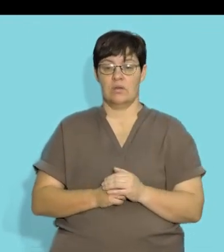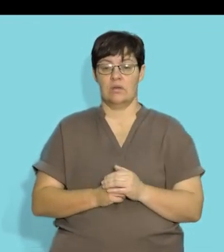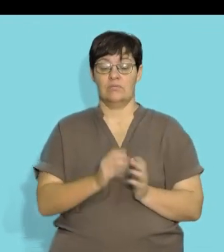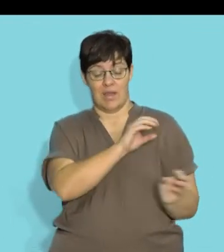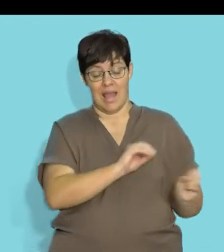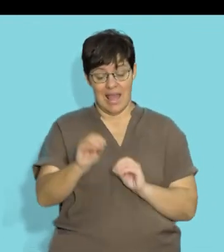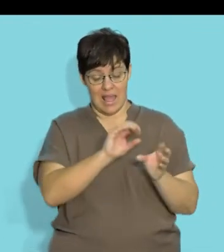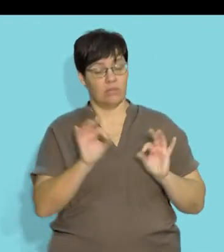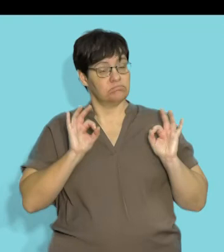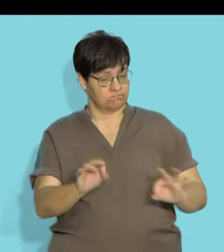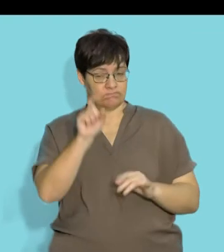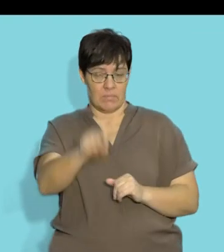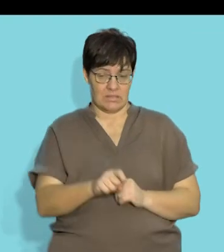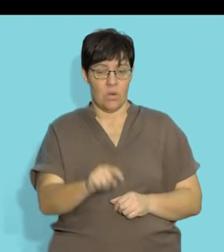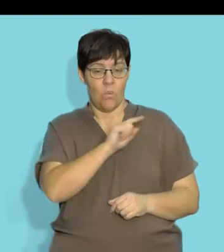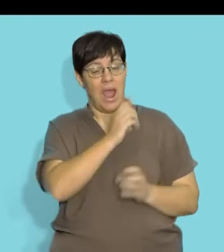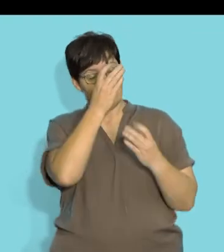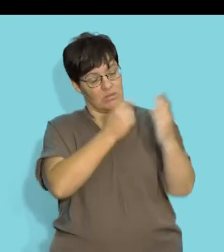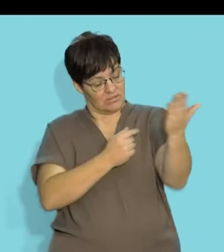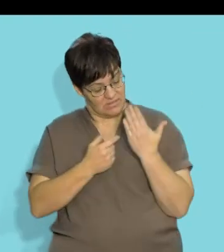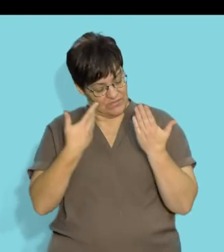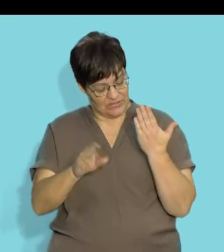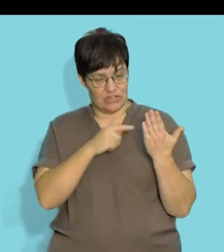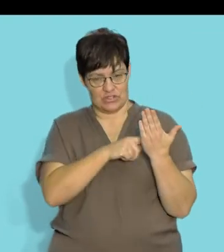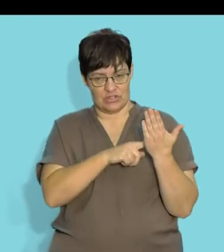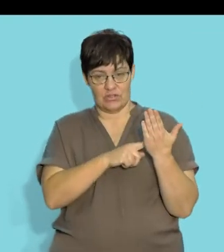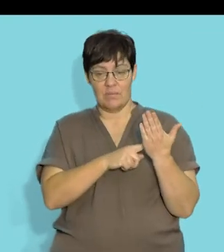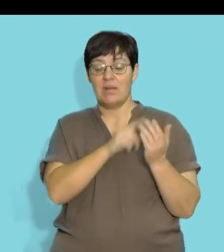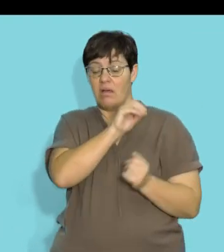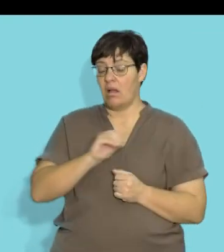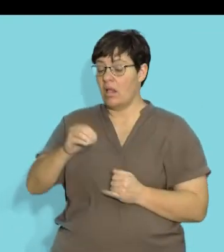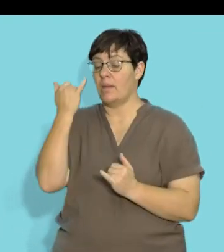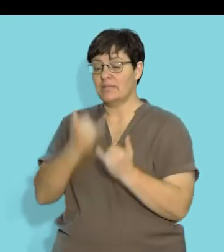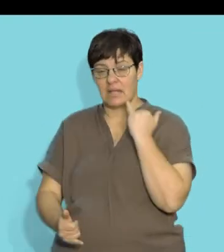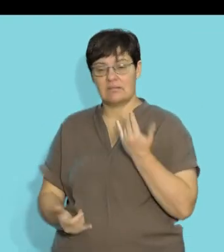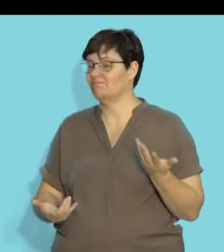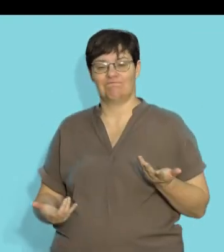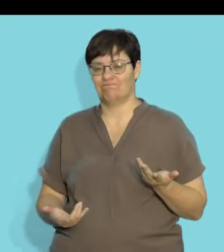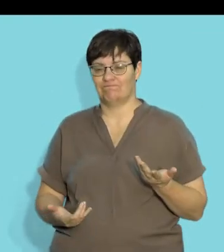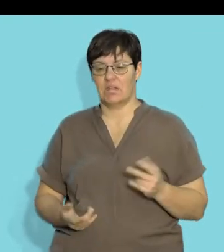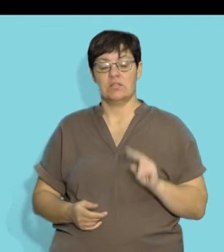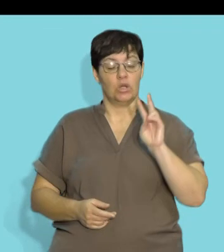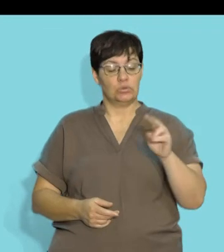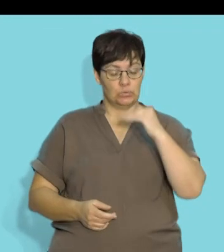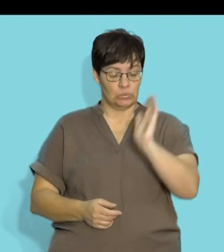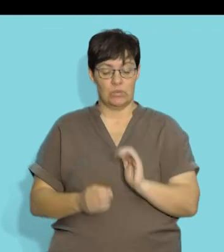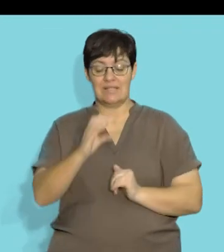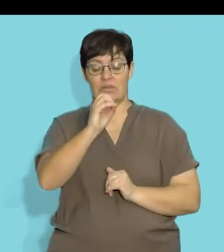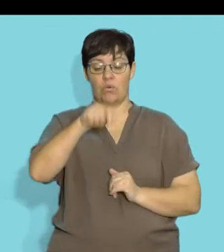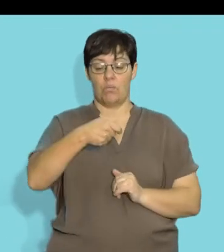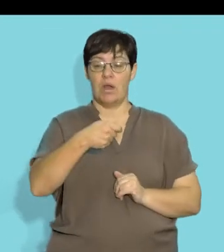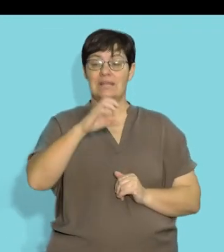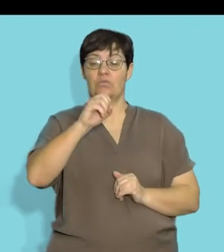important in the sense that because the data is given, so if we make that the subject, it will be 2 multiplied by